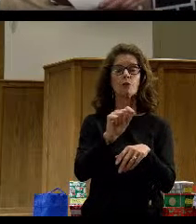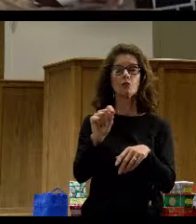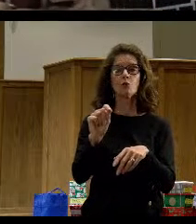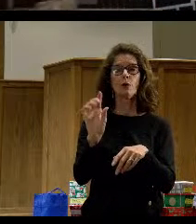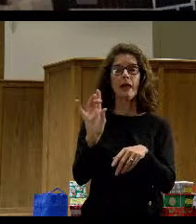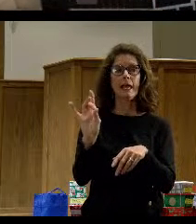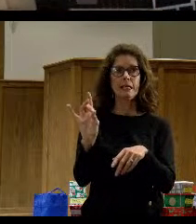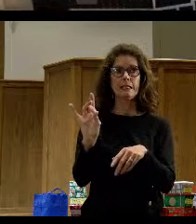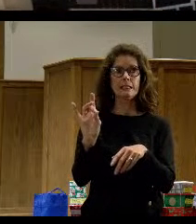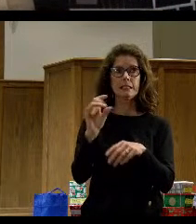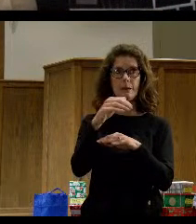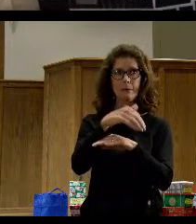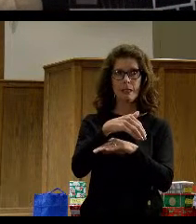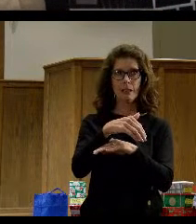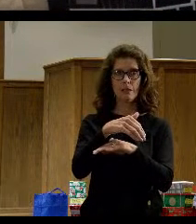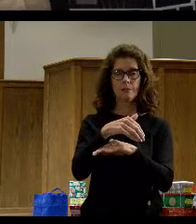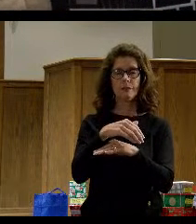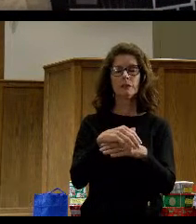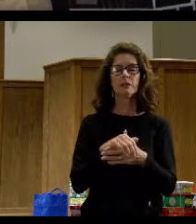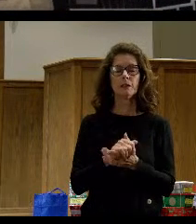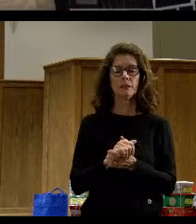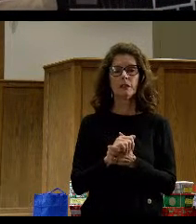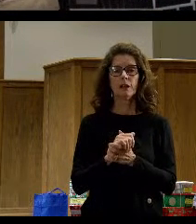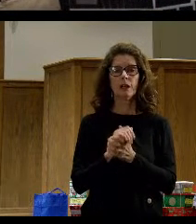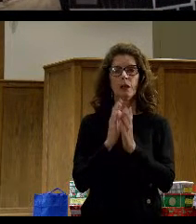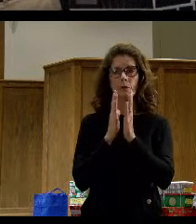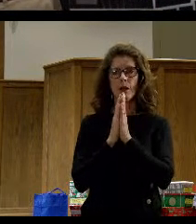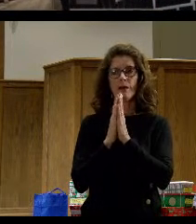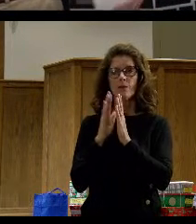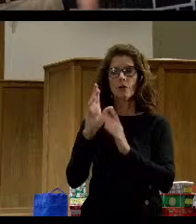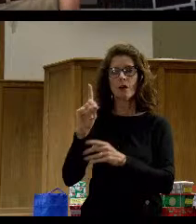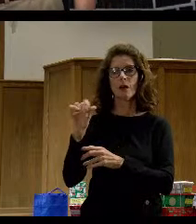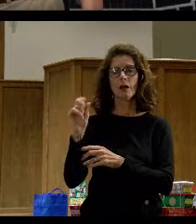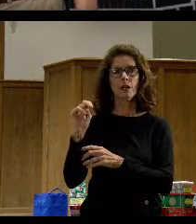town. And so if you will be praying for Danny, for that entire